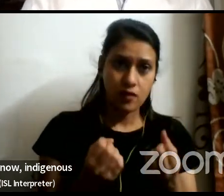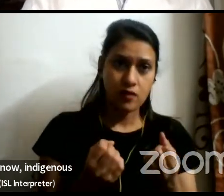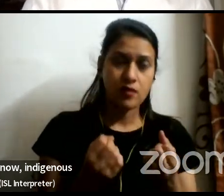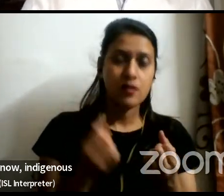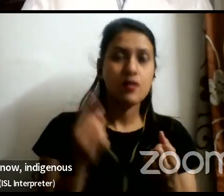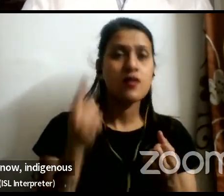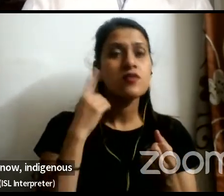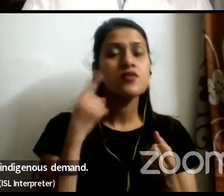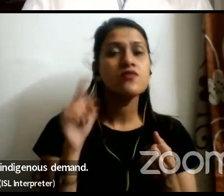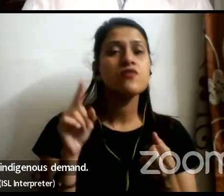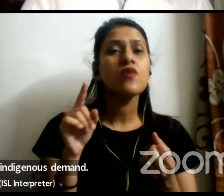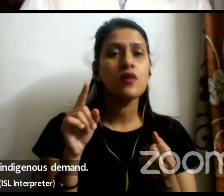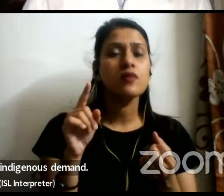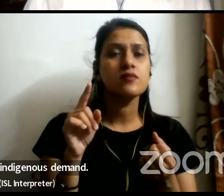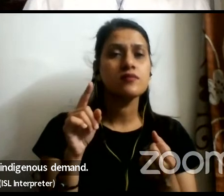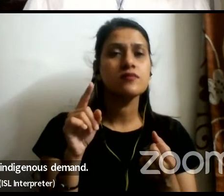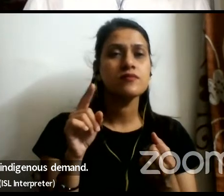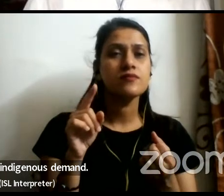foreign,